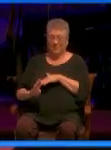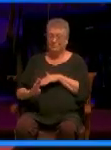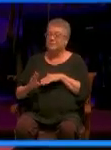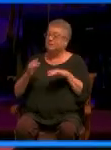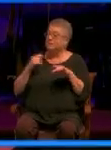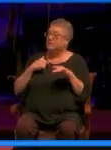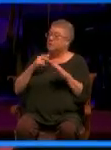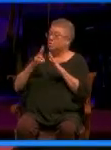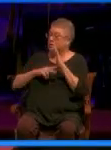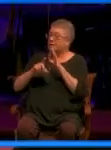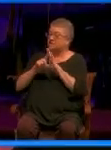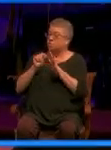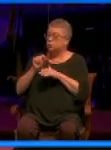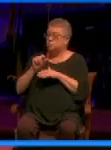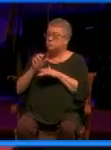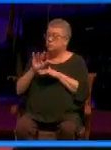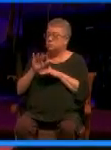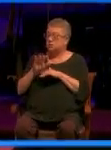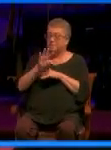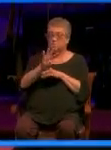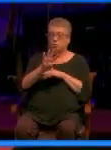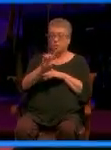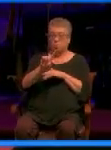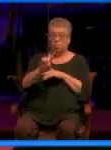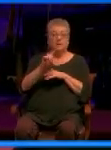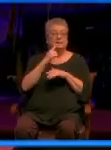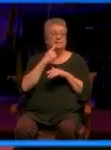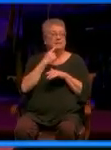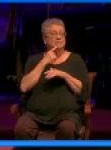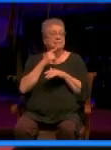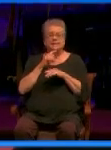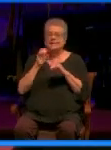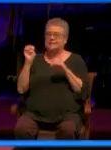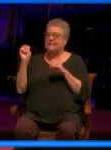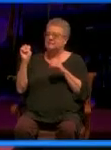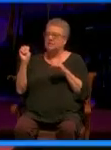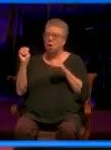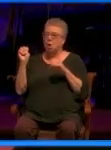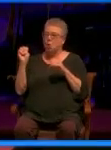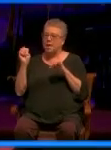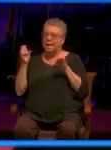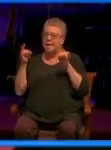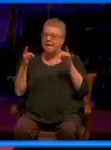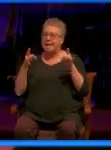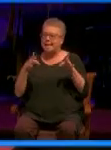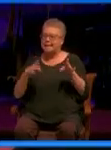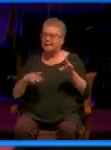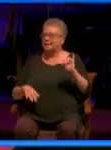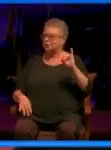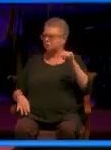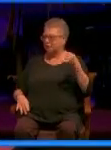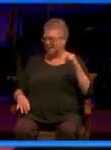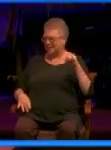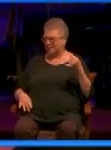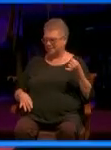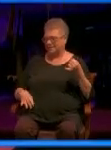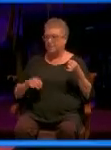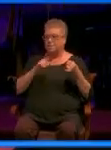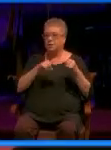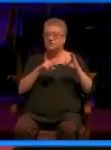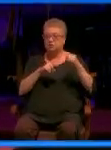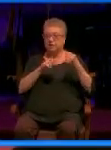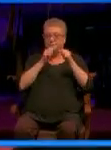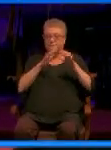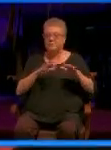again. Pick up with me in verse 41. Now Esau hated Jacob because of the blessing with which his father had blessed him. And